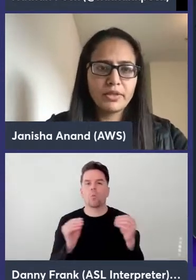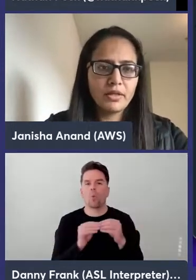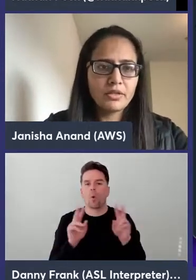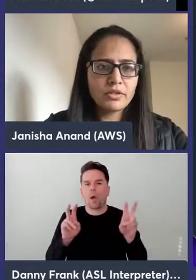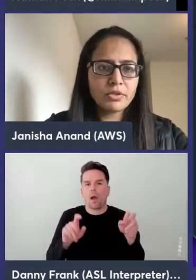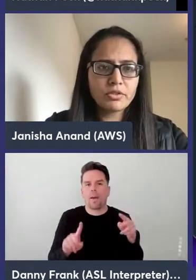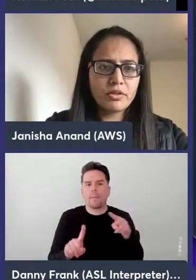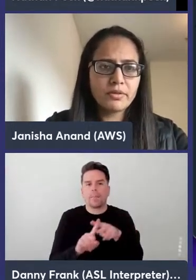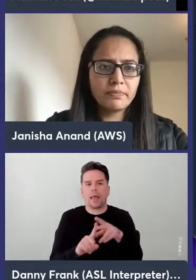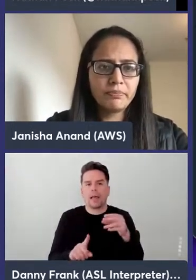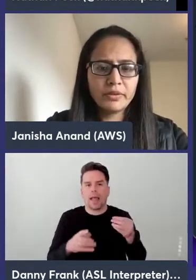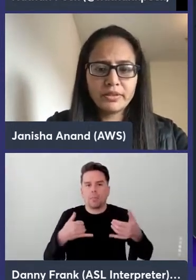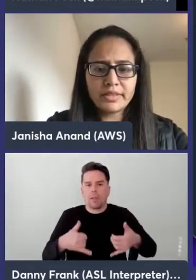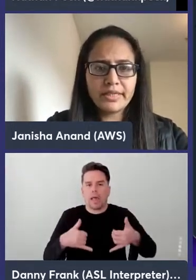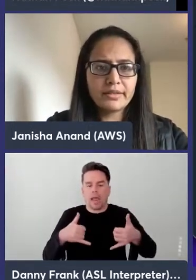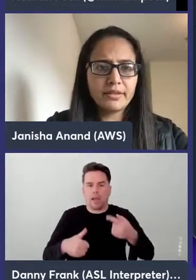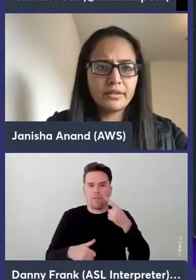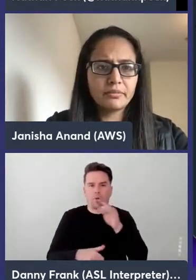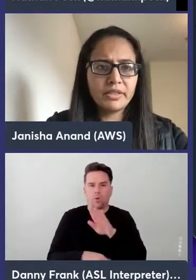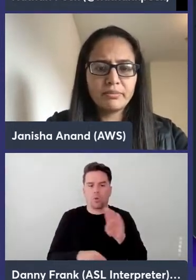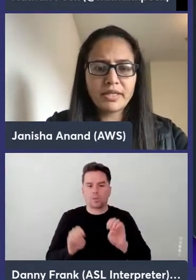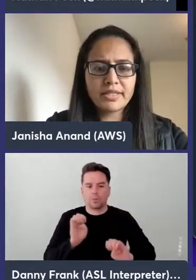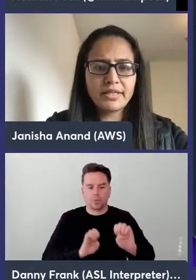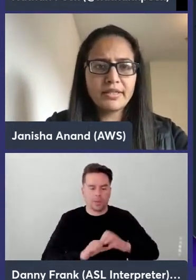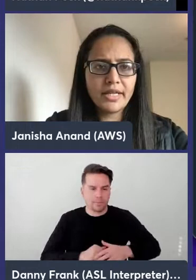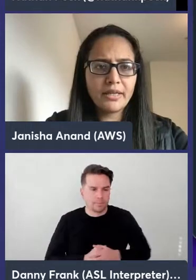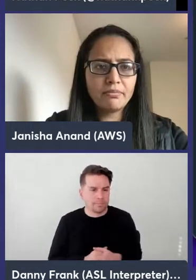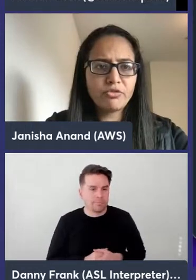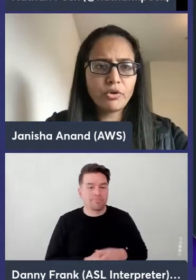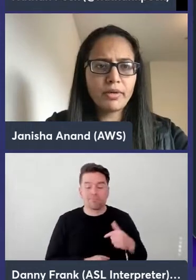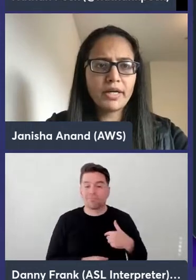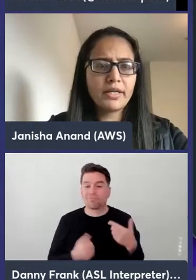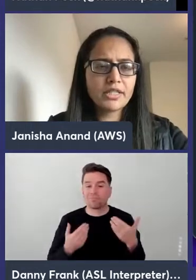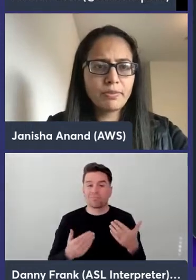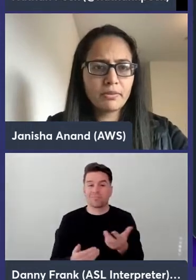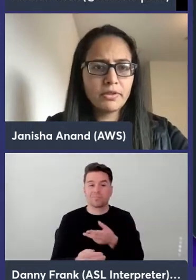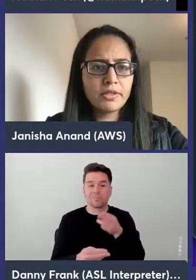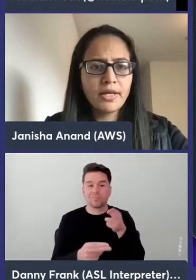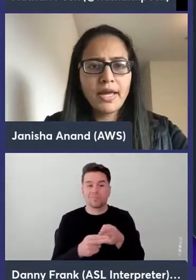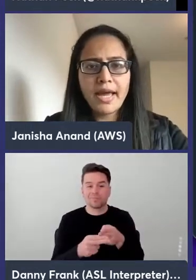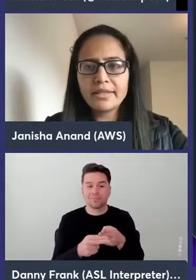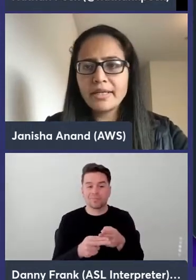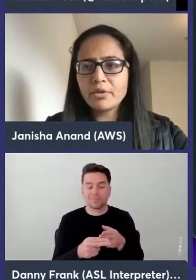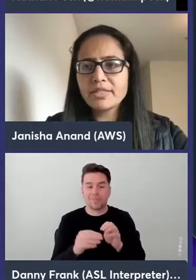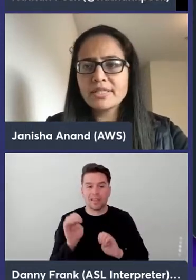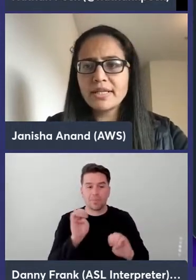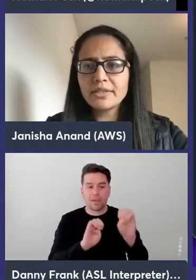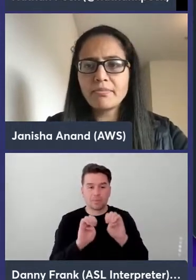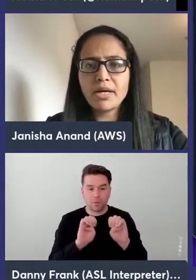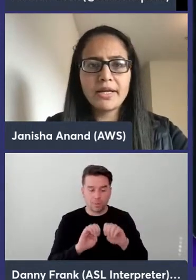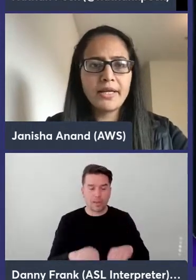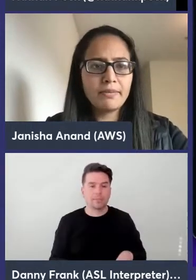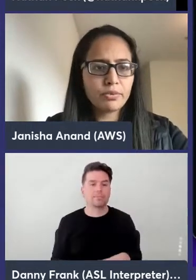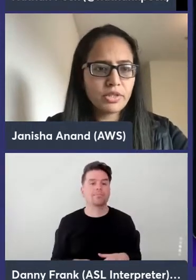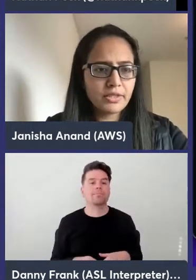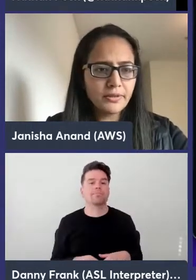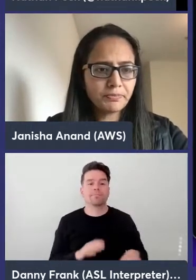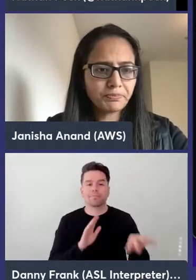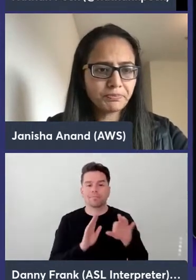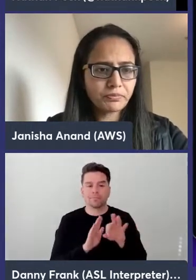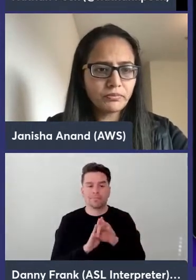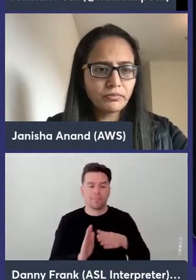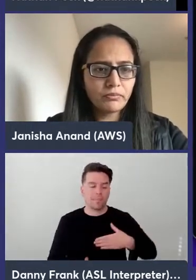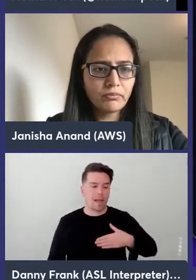well. So I'm just going to assign a name for my experiment, and then I'm going to select my input